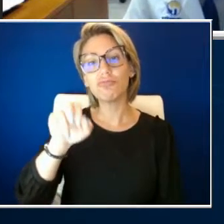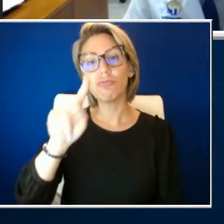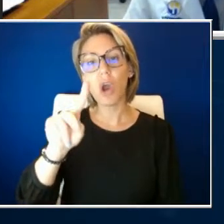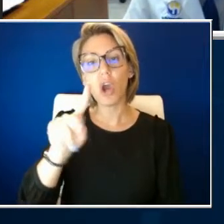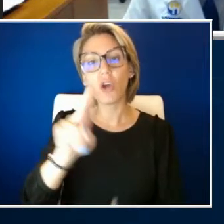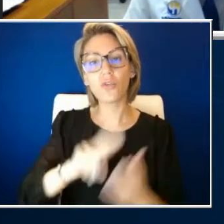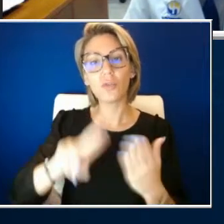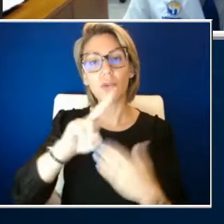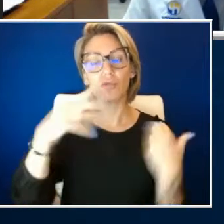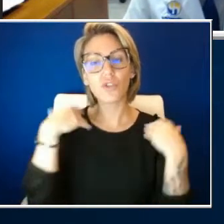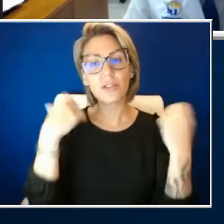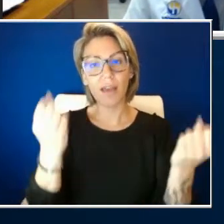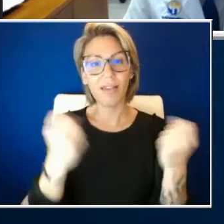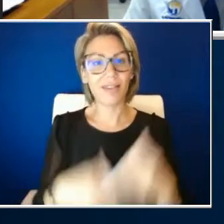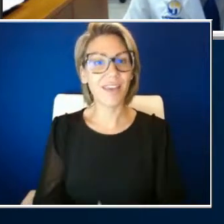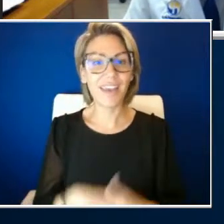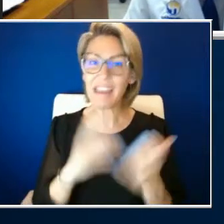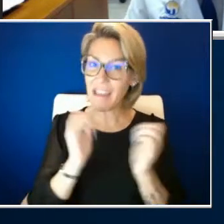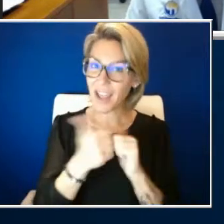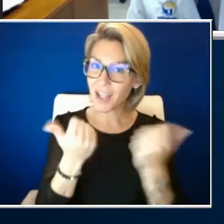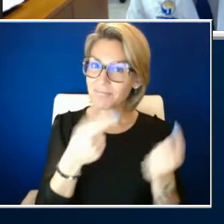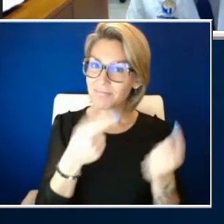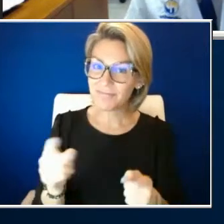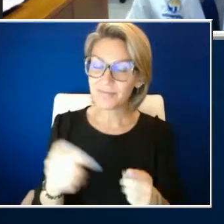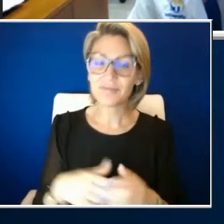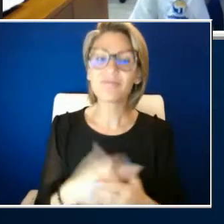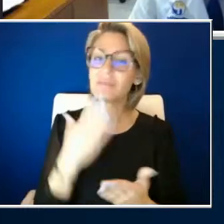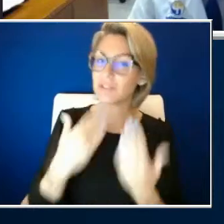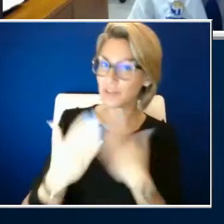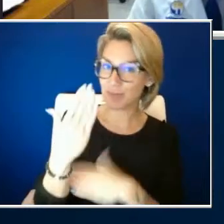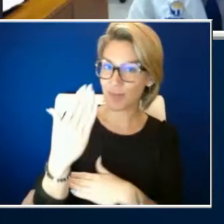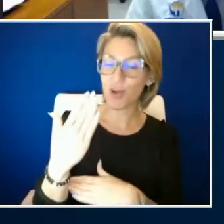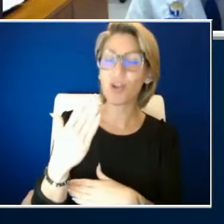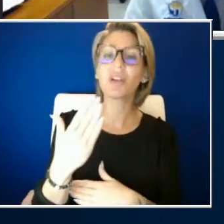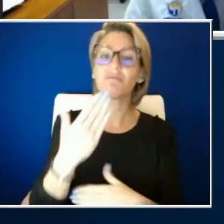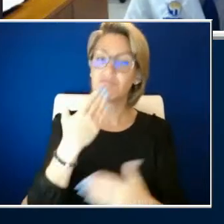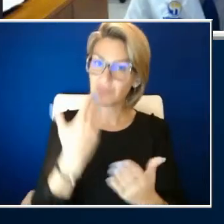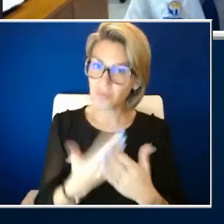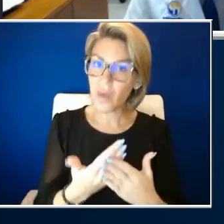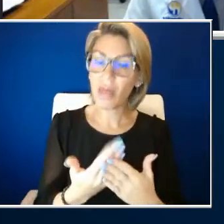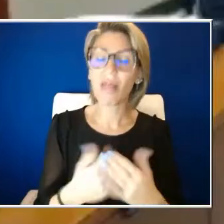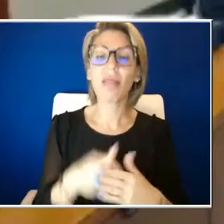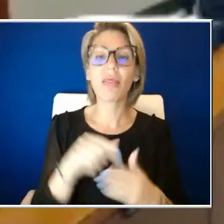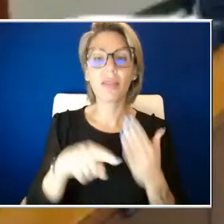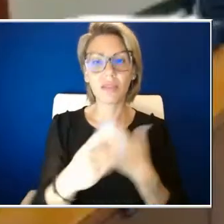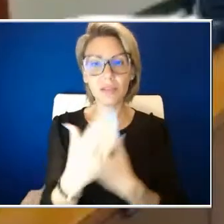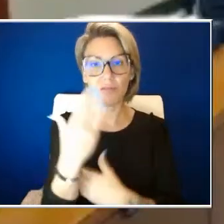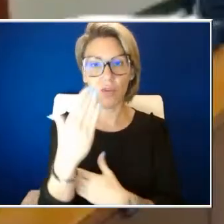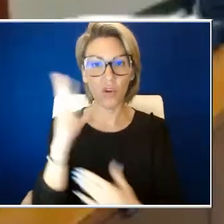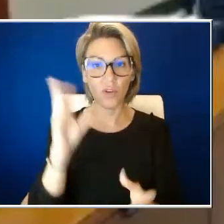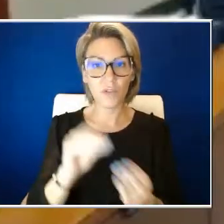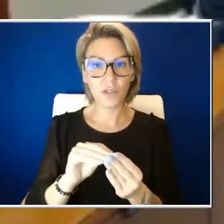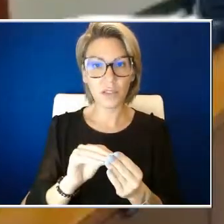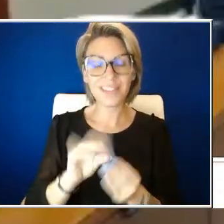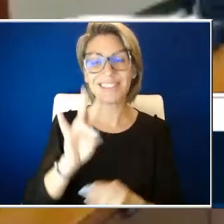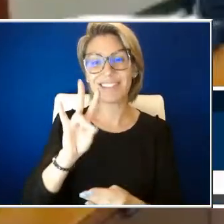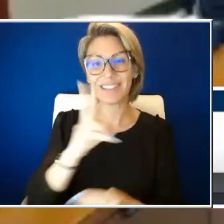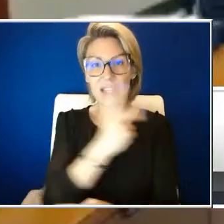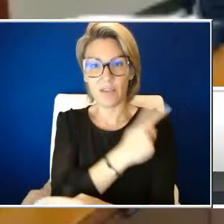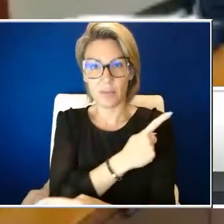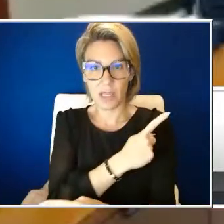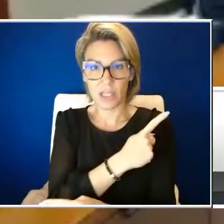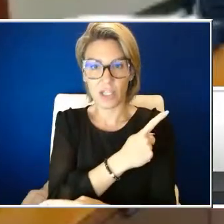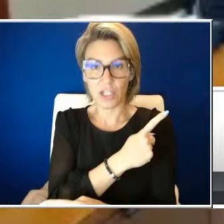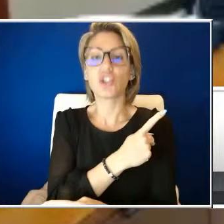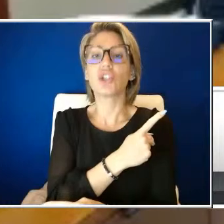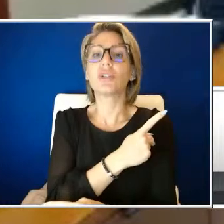going, sir? Yeah, good morning, Steve. Going pretty well. This morning, we have a total of 7 patients that are in